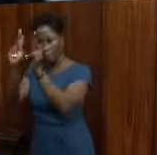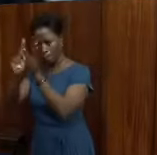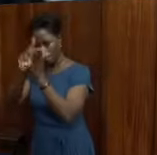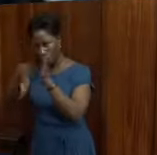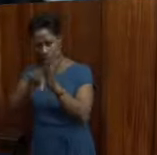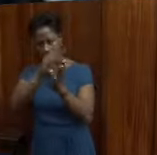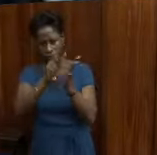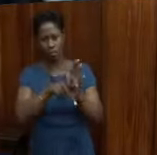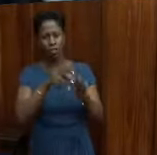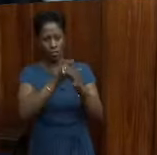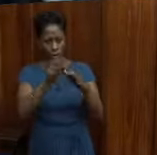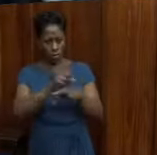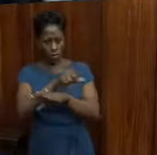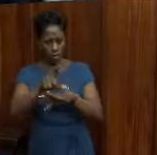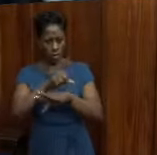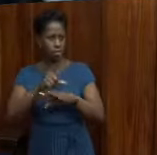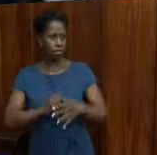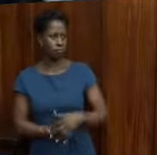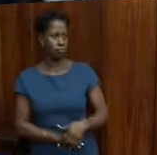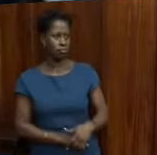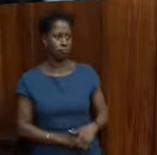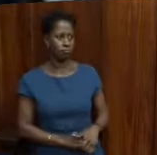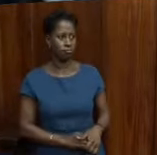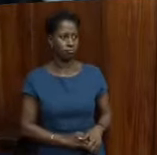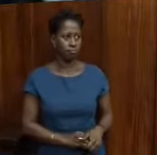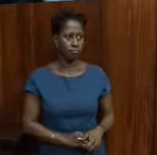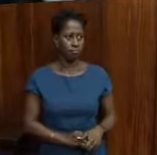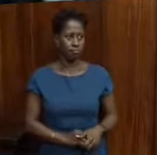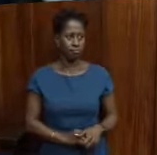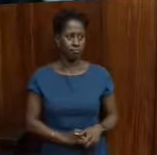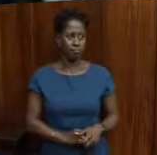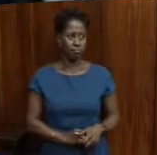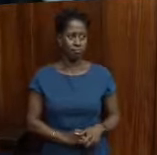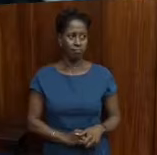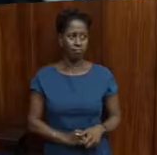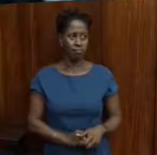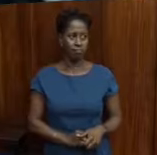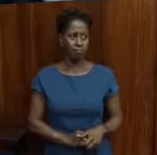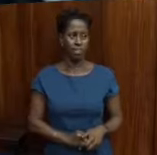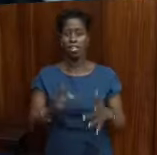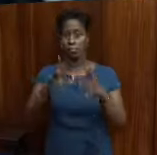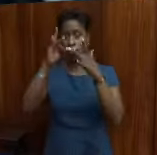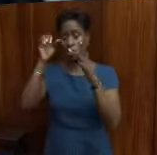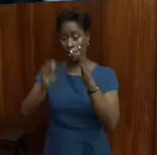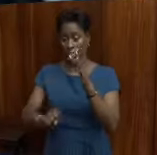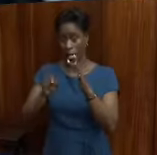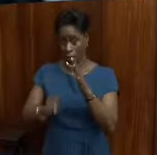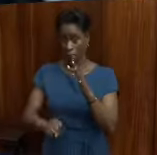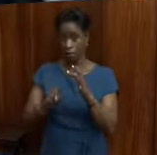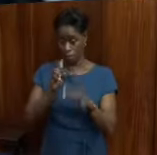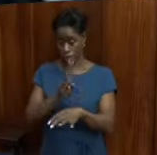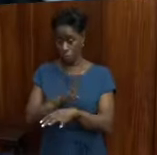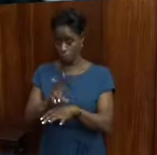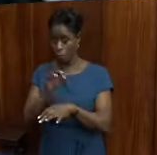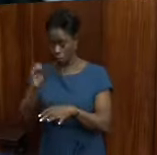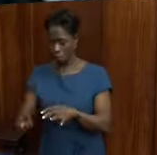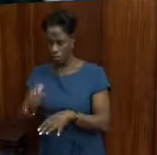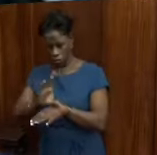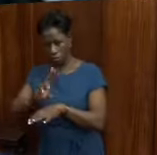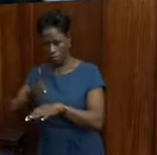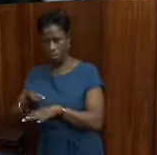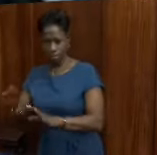Program. Mr. Speaker, this year we'll revitalize and intensify the Program of Unplanned Development, PROUD,